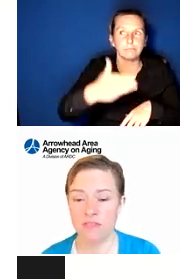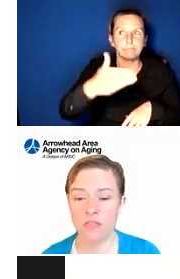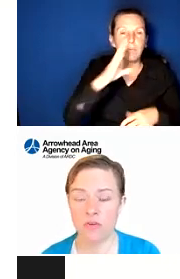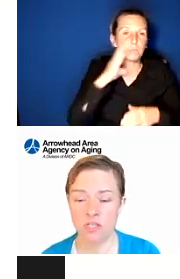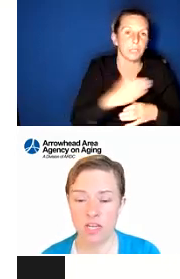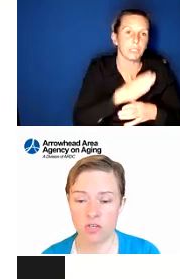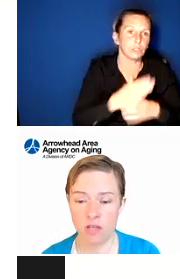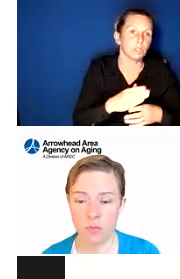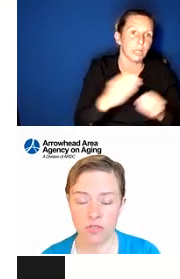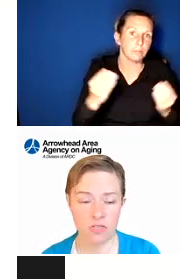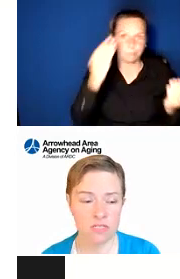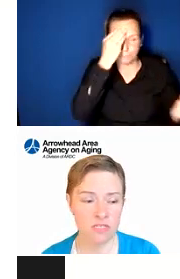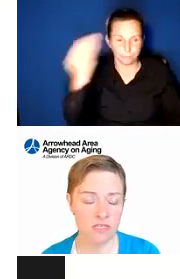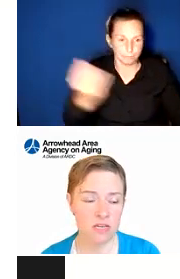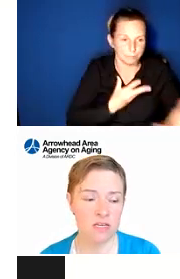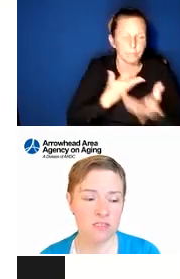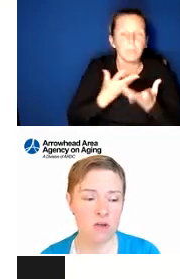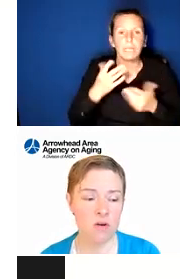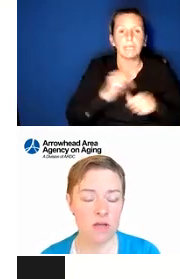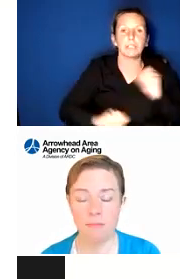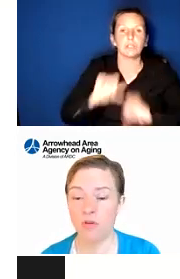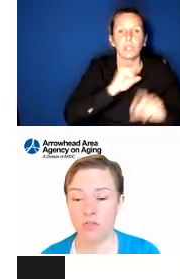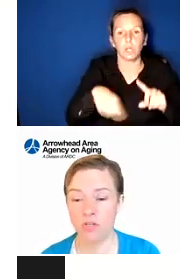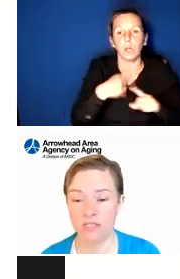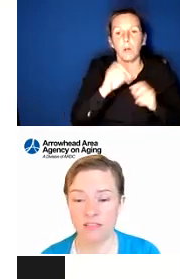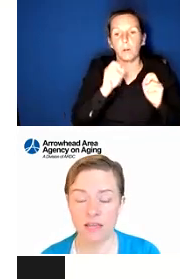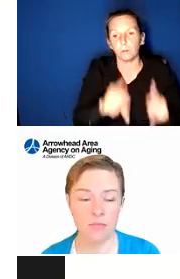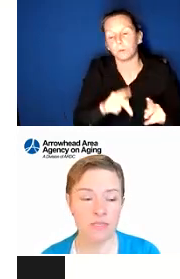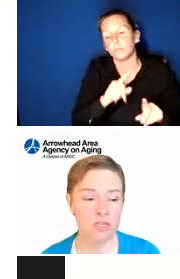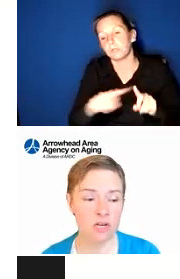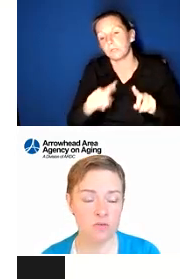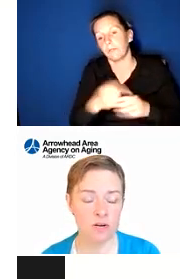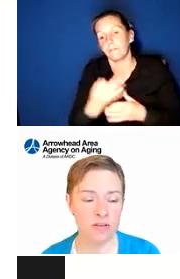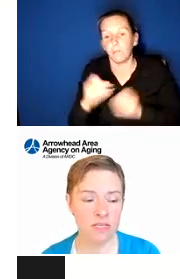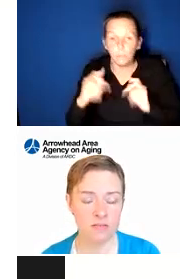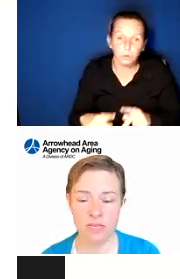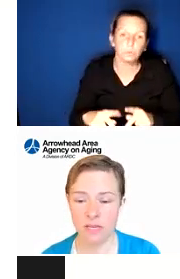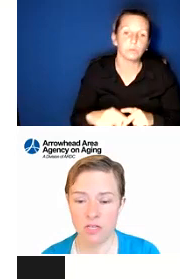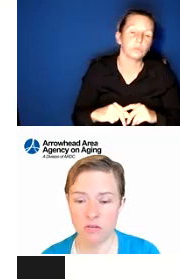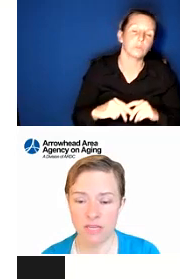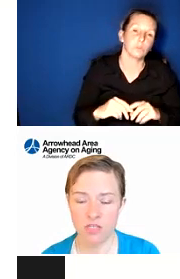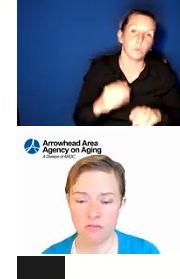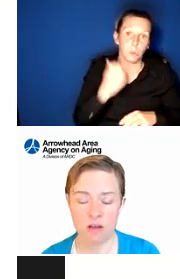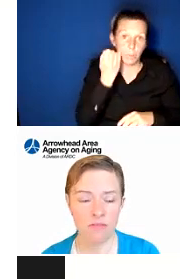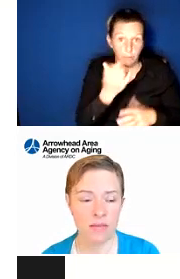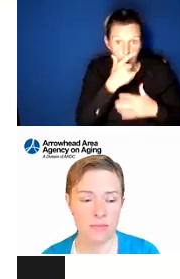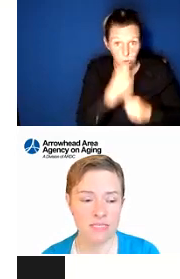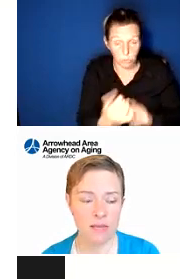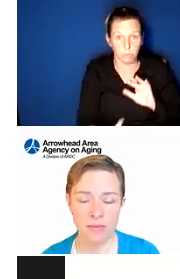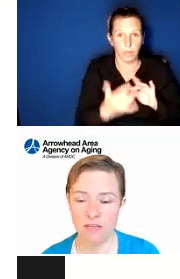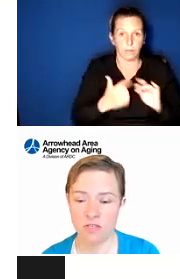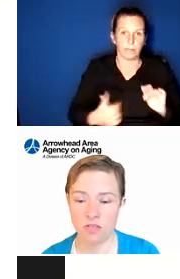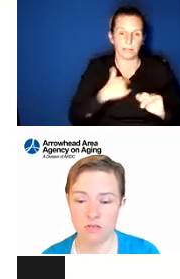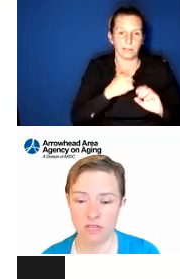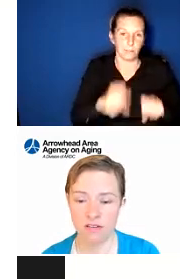as well as other educational opportunities. And so if you're interested in that, please reach out to one of us and we can make sure we get you on that